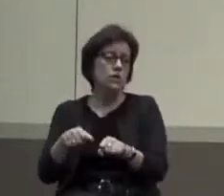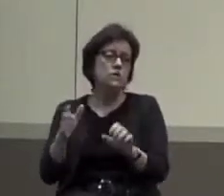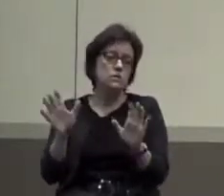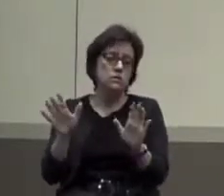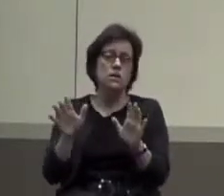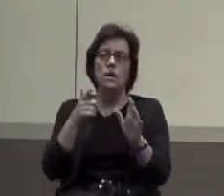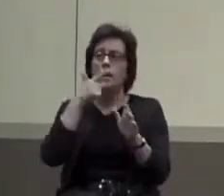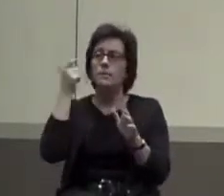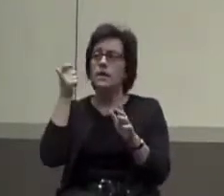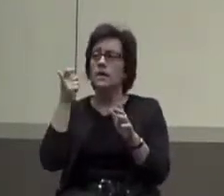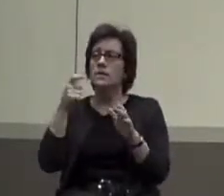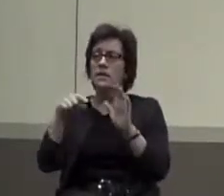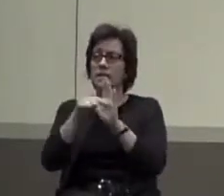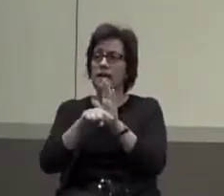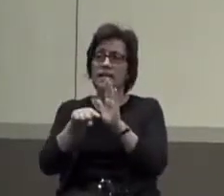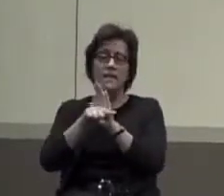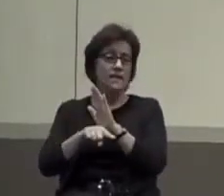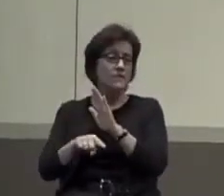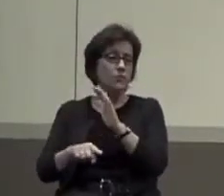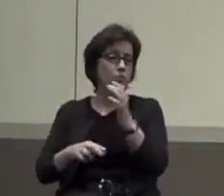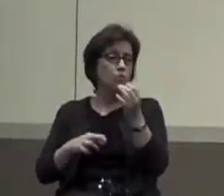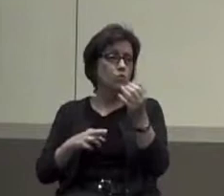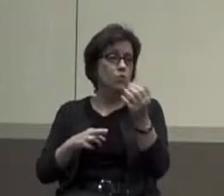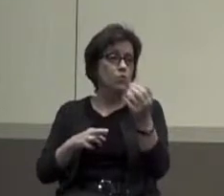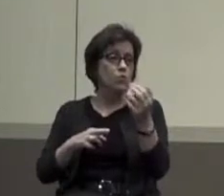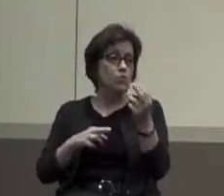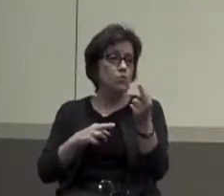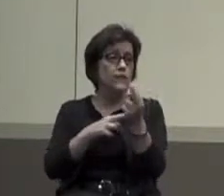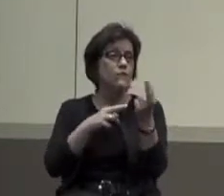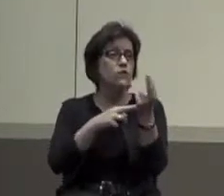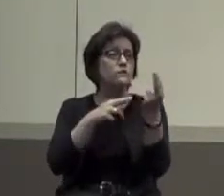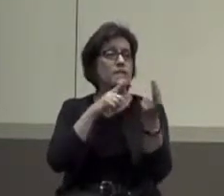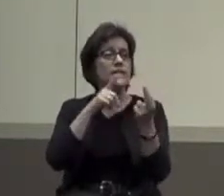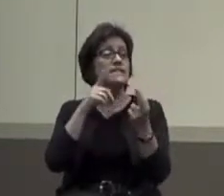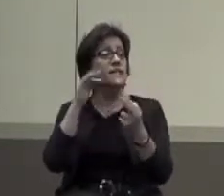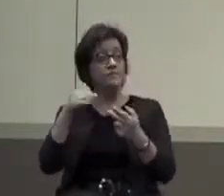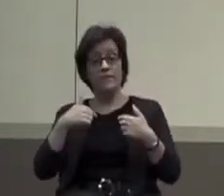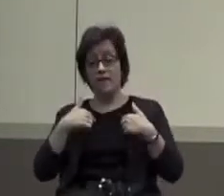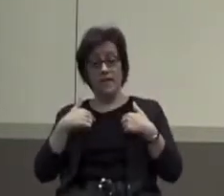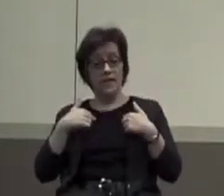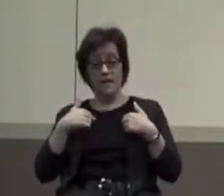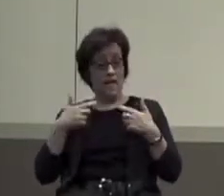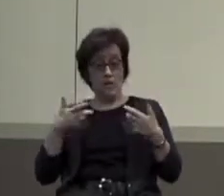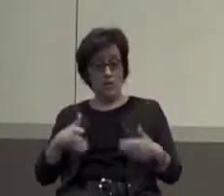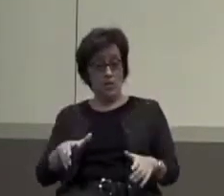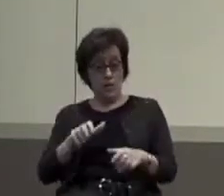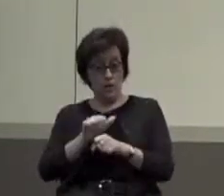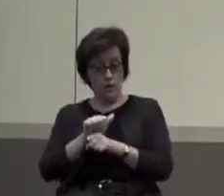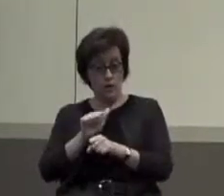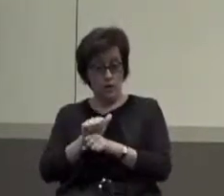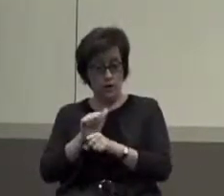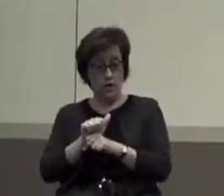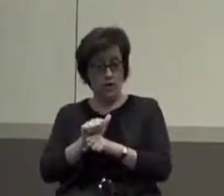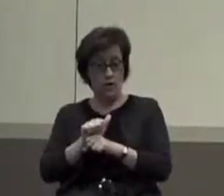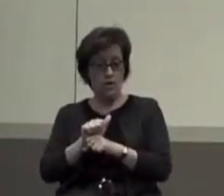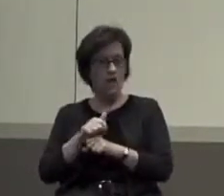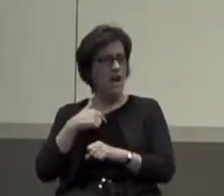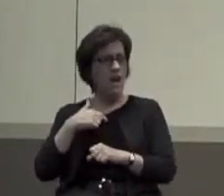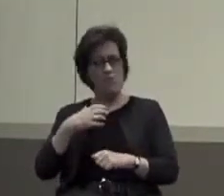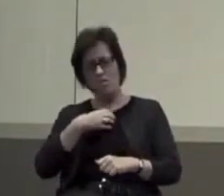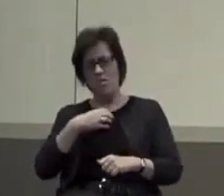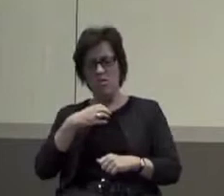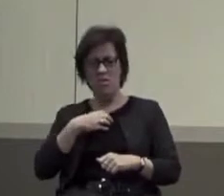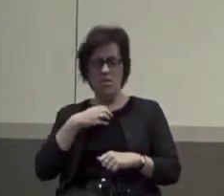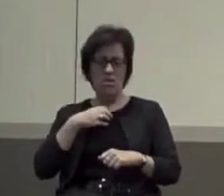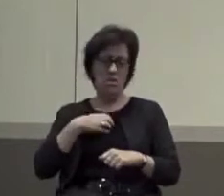because a negative reinforcer would be if I don't want to work and I throw a fit, and